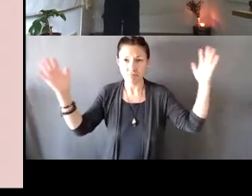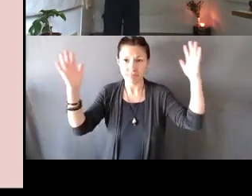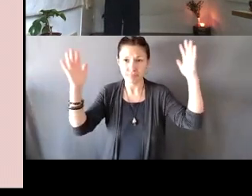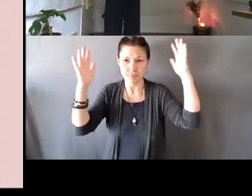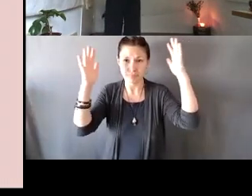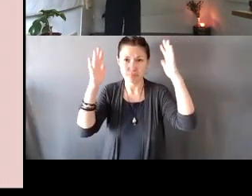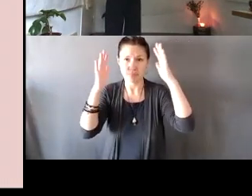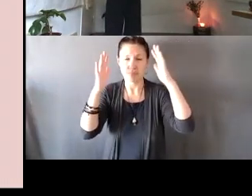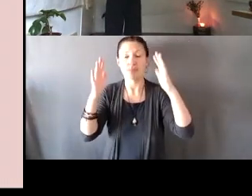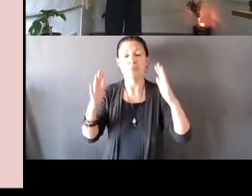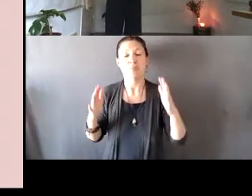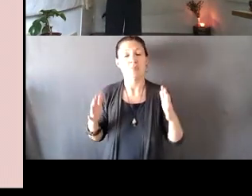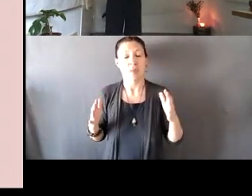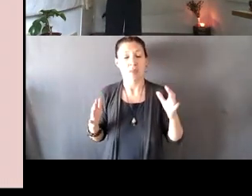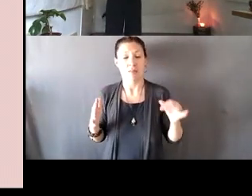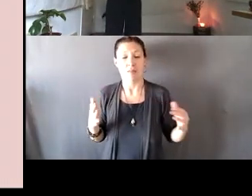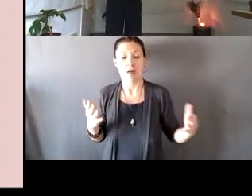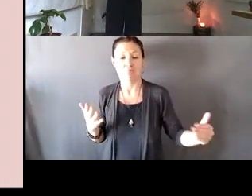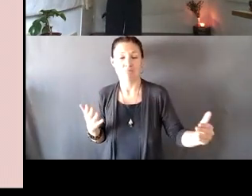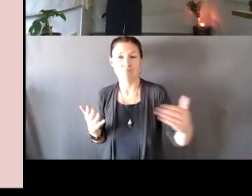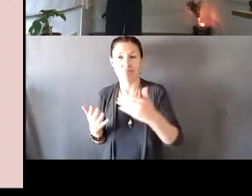into your heart.